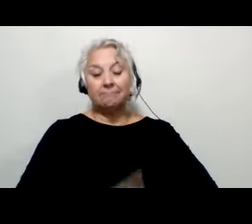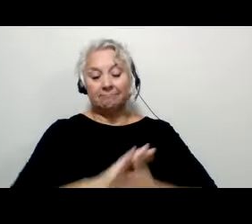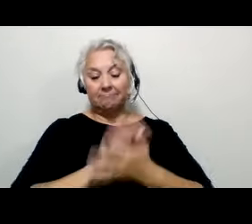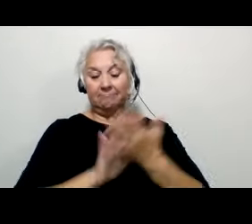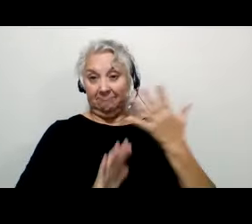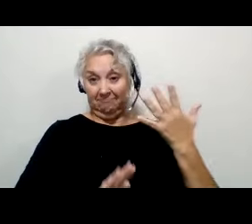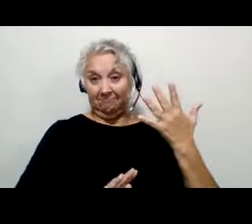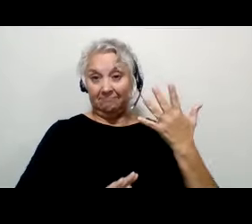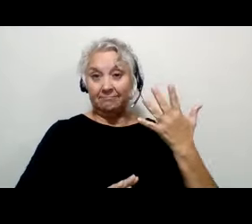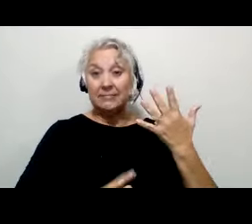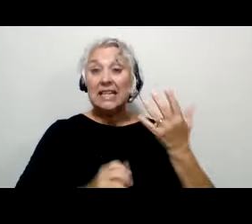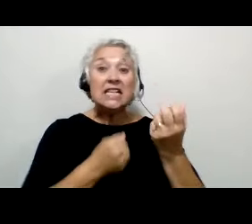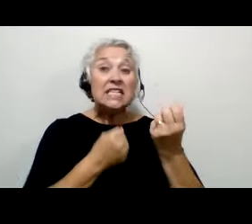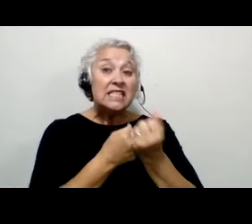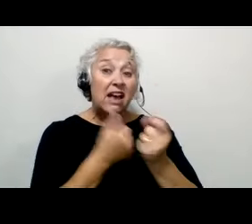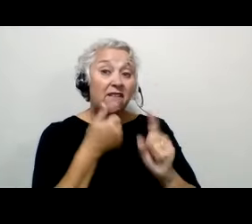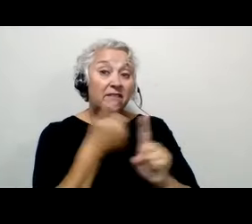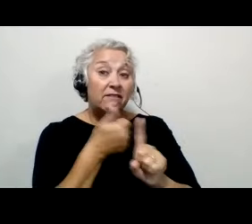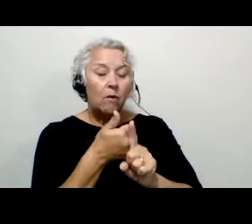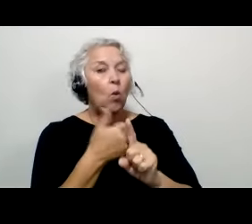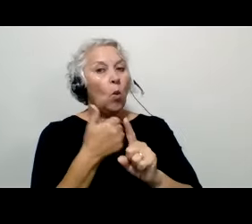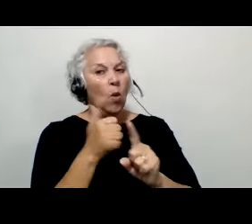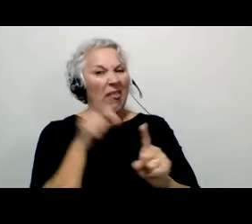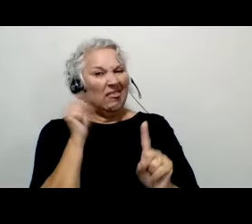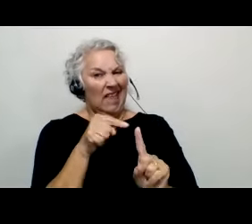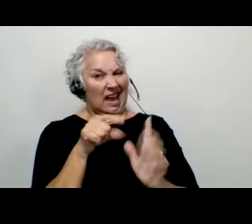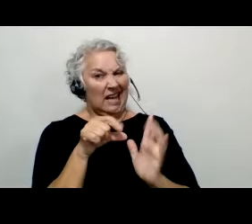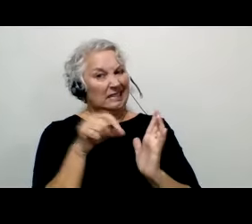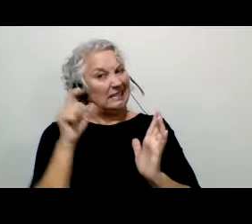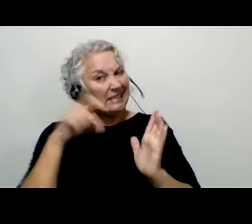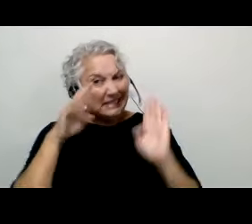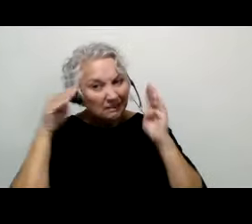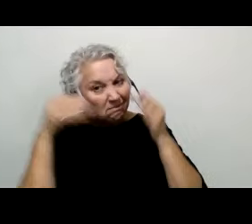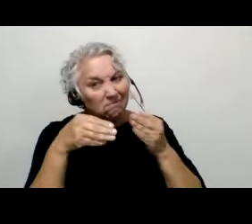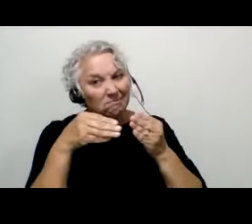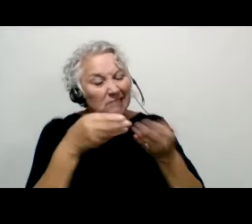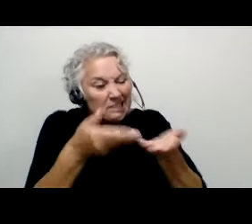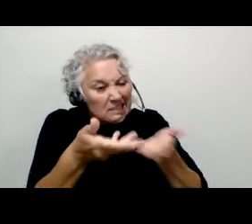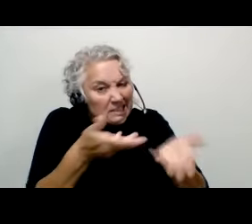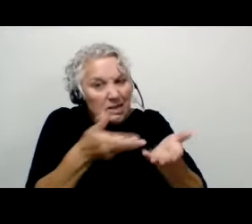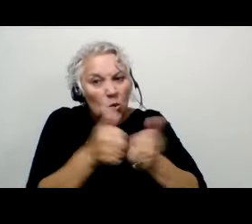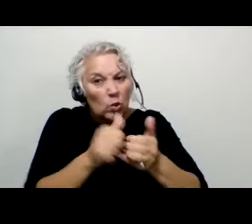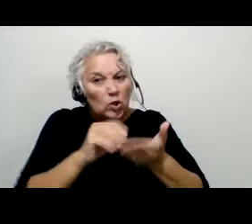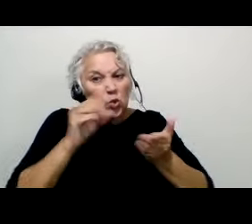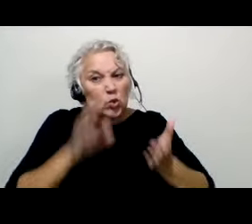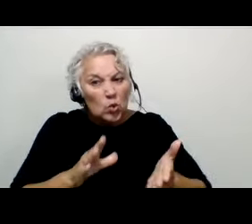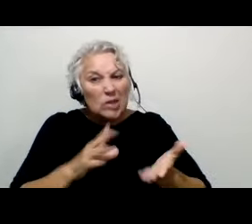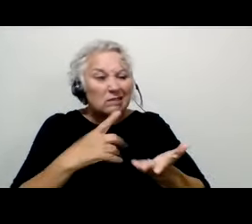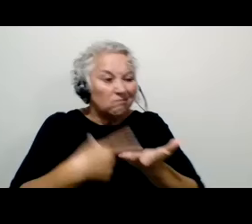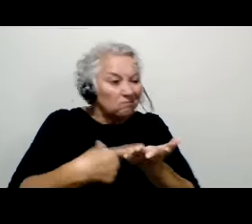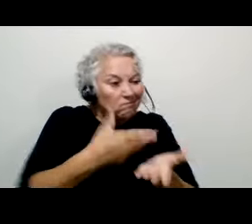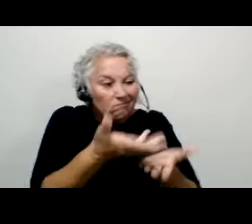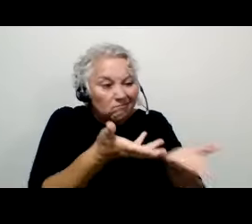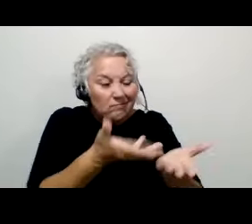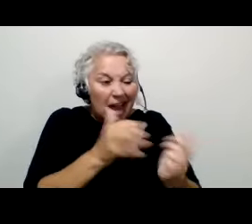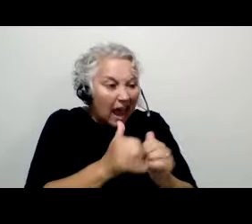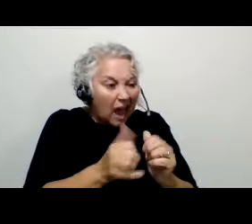obviously self-advocacy is an area that we really need to work with our students on being able to talk about